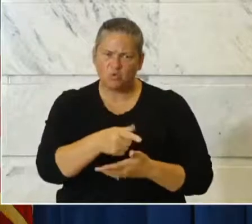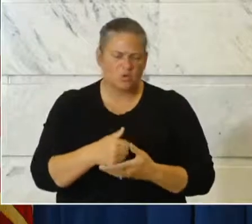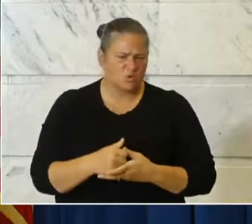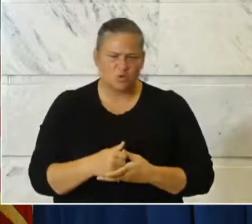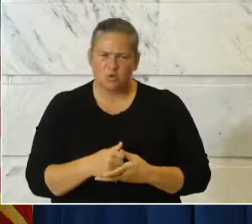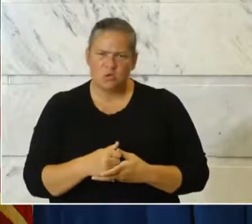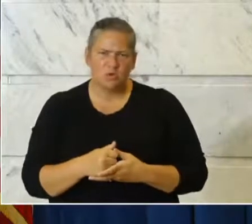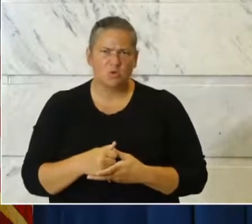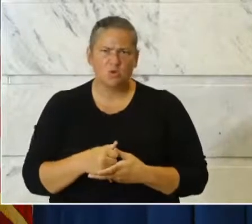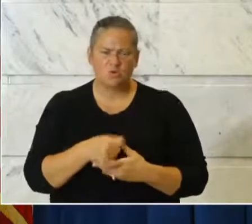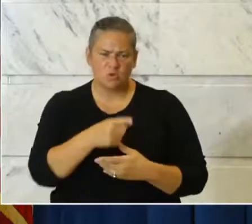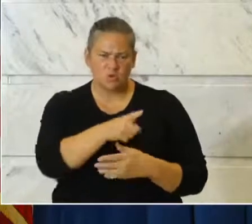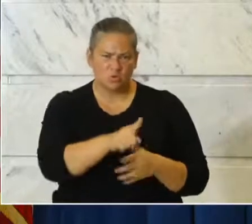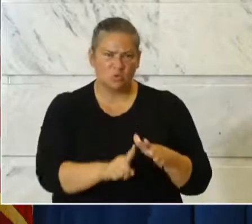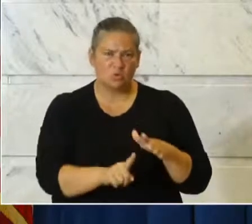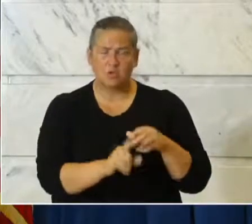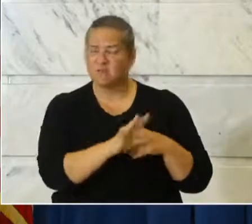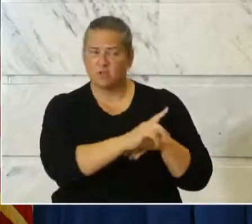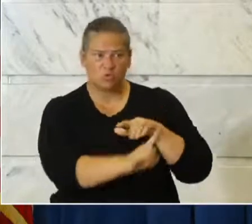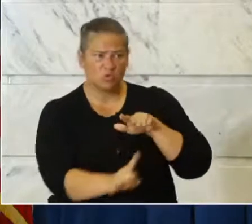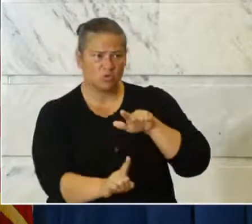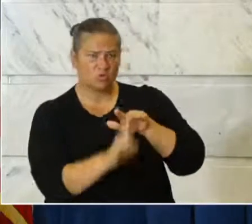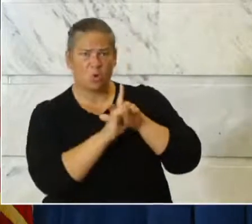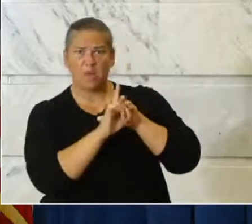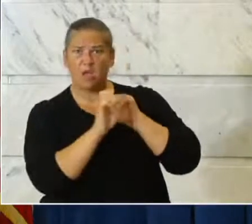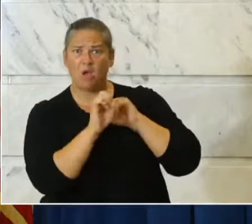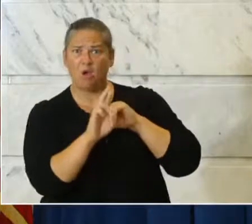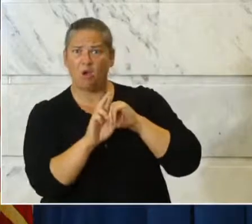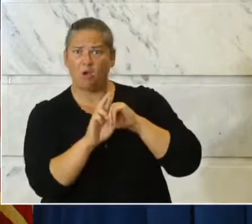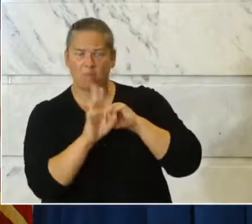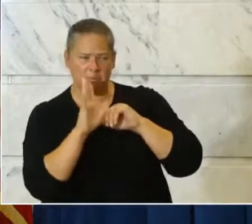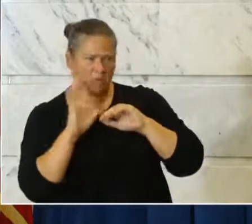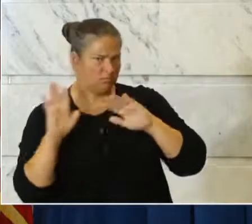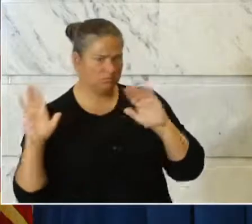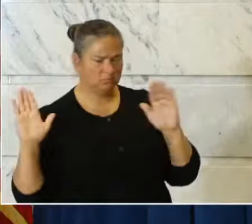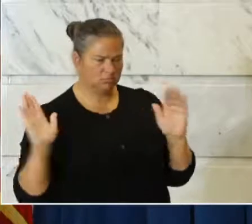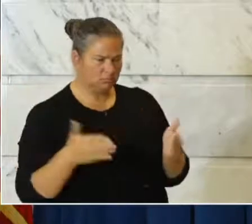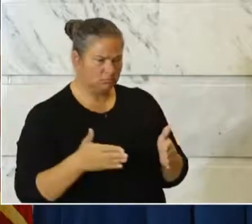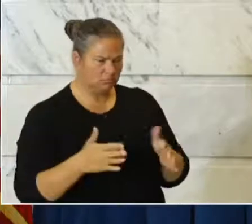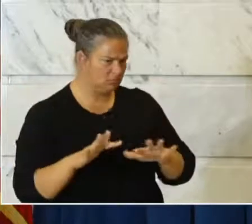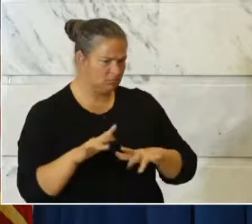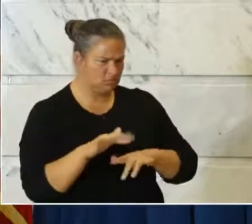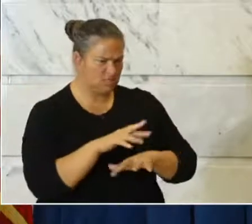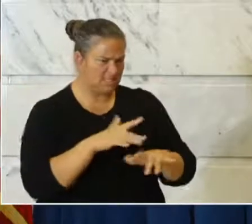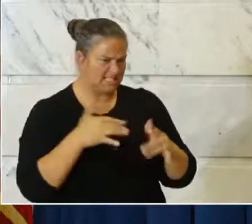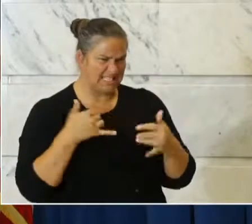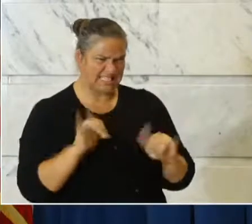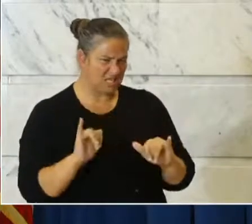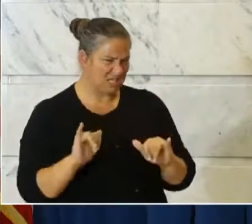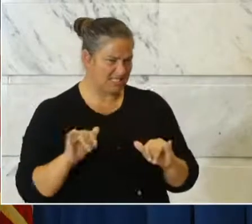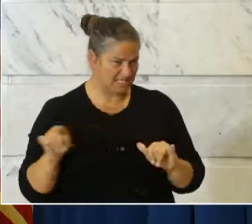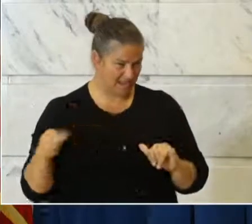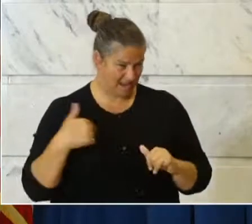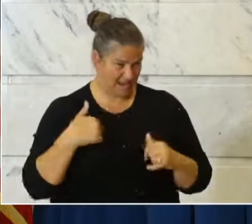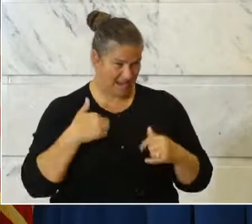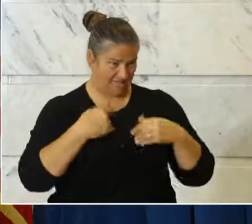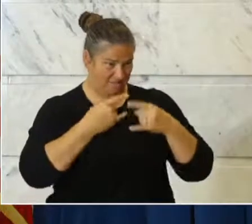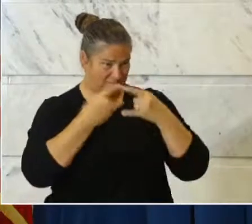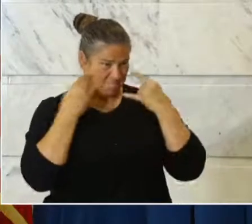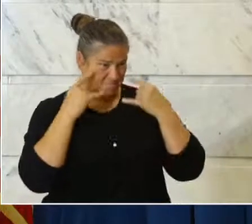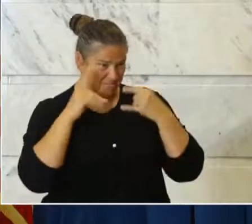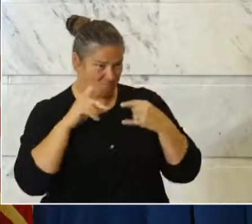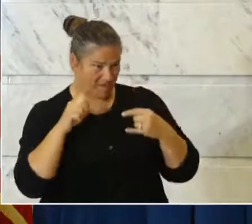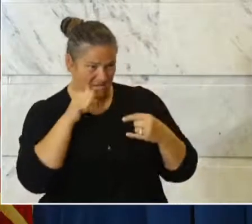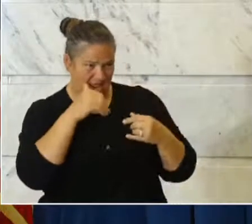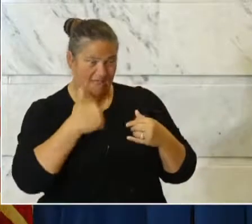when you show up in an emergency department, and these folks are going to be in there now, sometimes probably still without the right protective equipment because the country